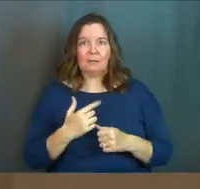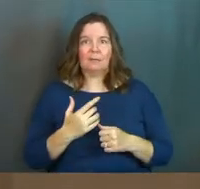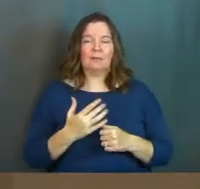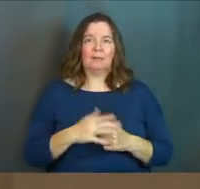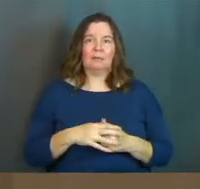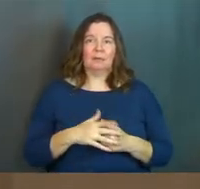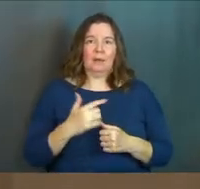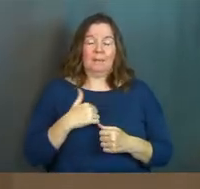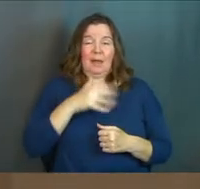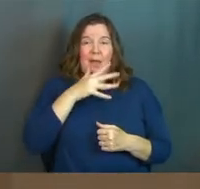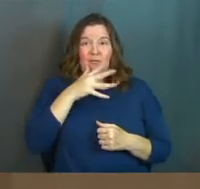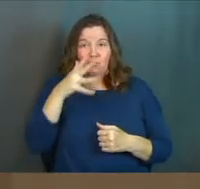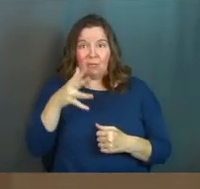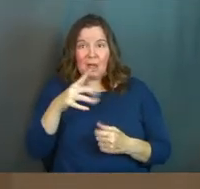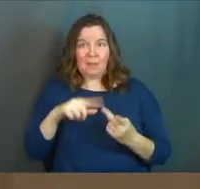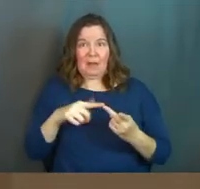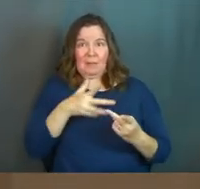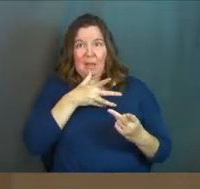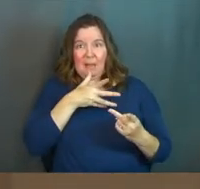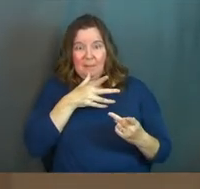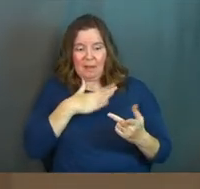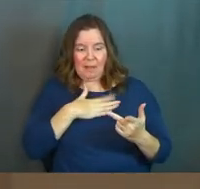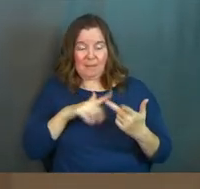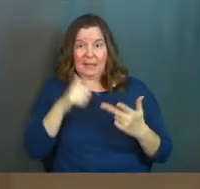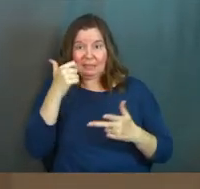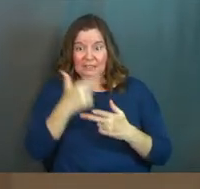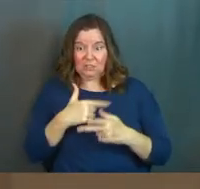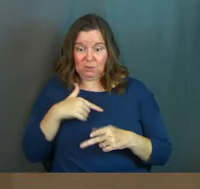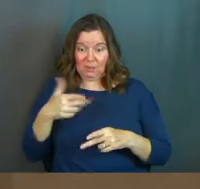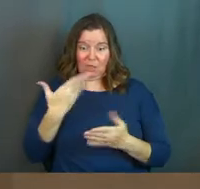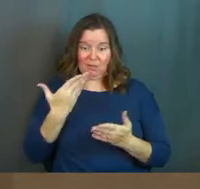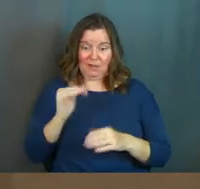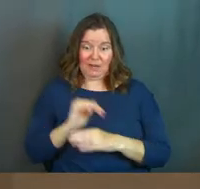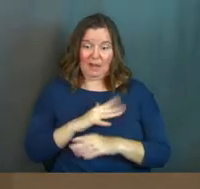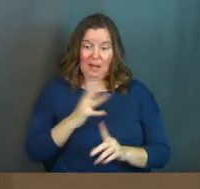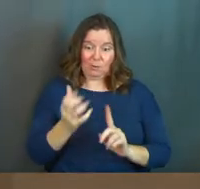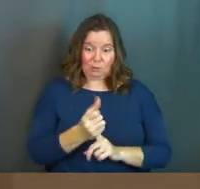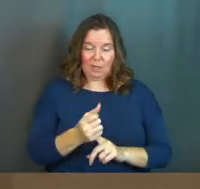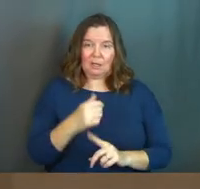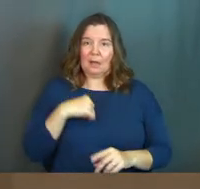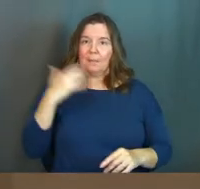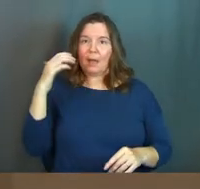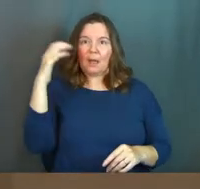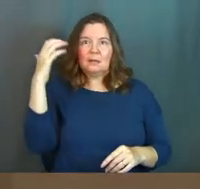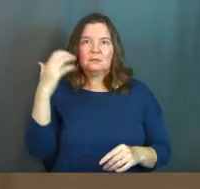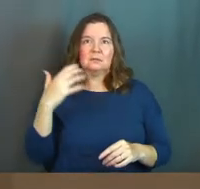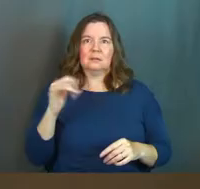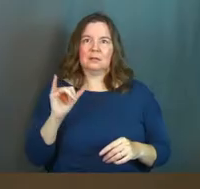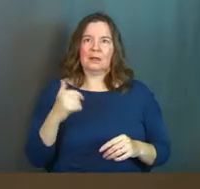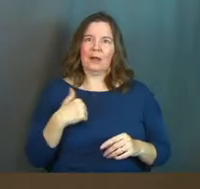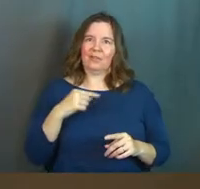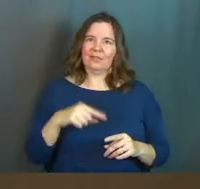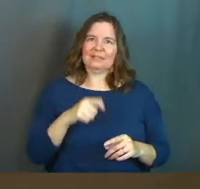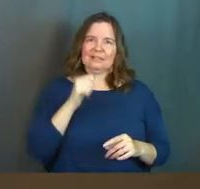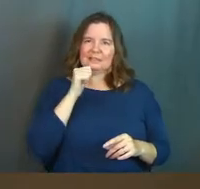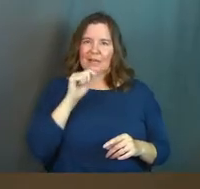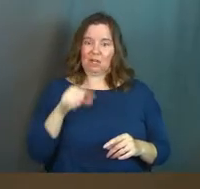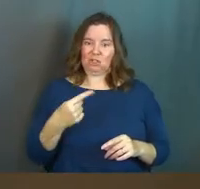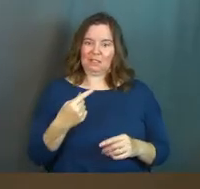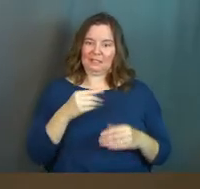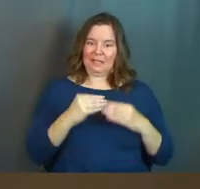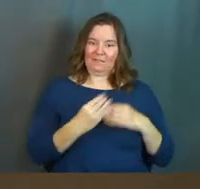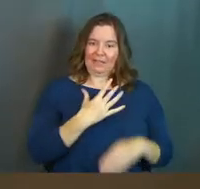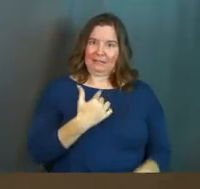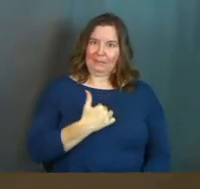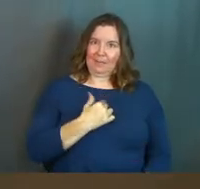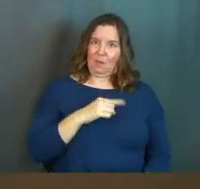know? My grandma, my mom, my sister, she was there the night I got arrested, my cousin. You know, it's just like this is no longer just